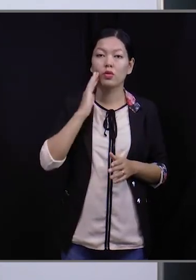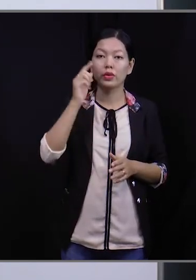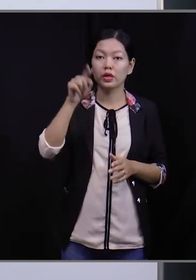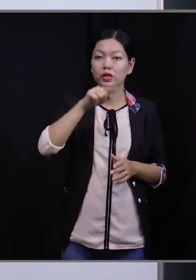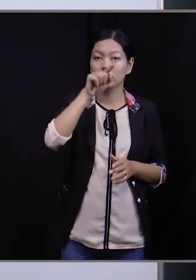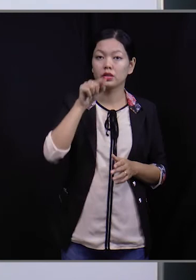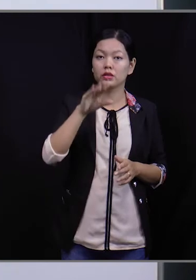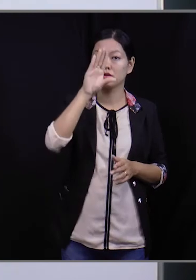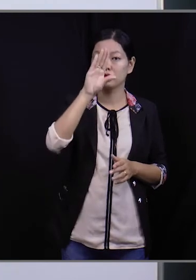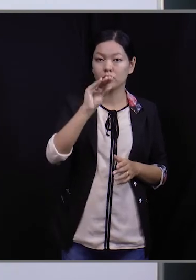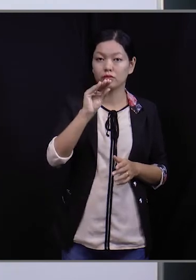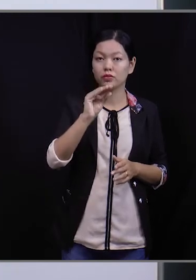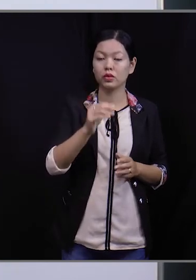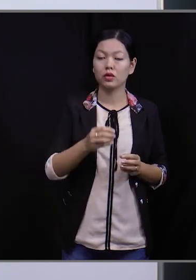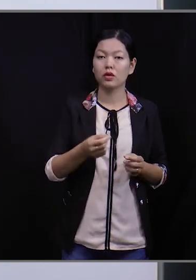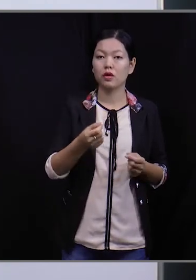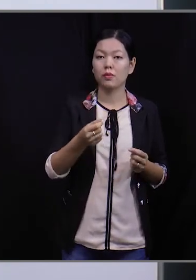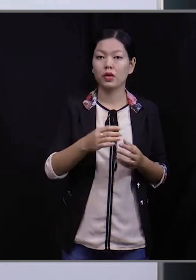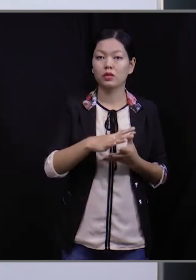against your security. And therefore,